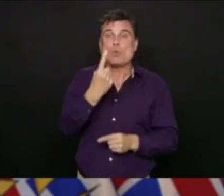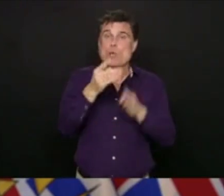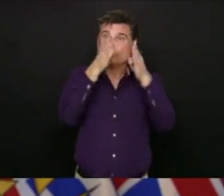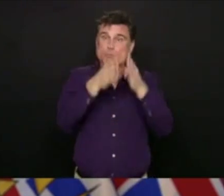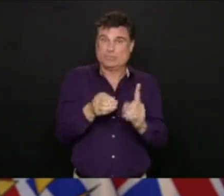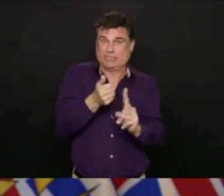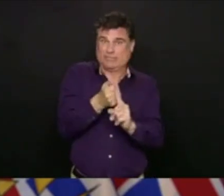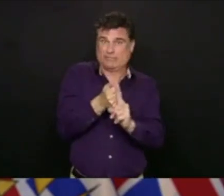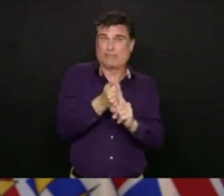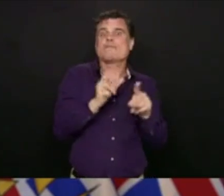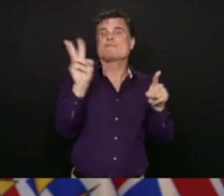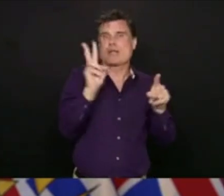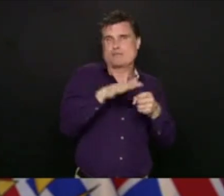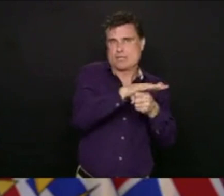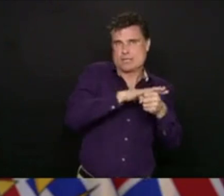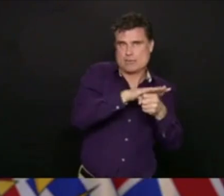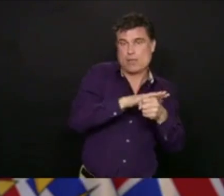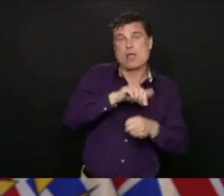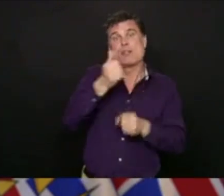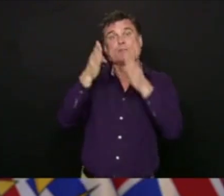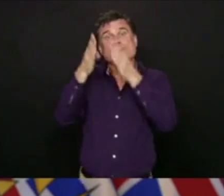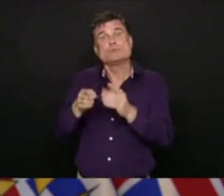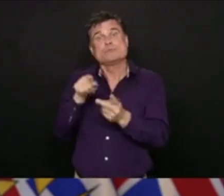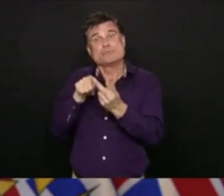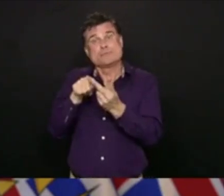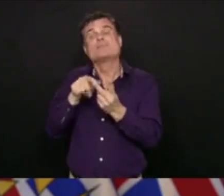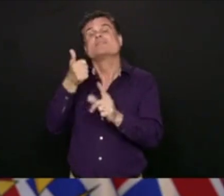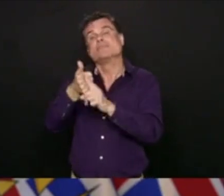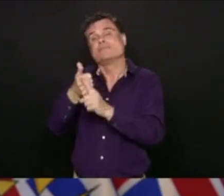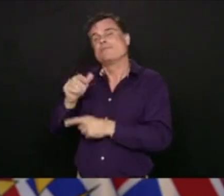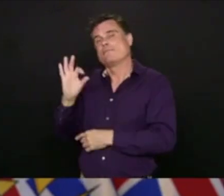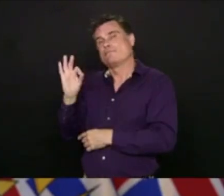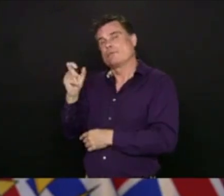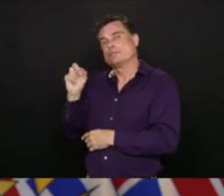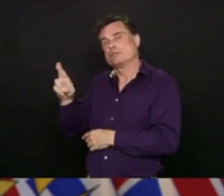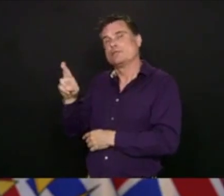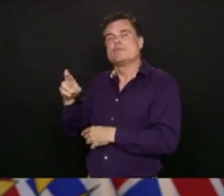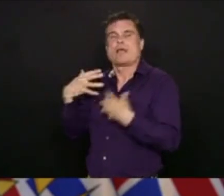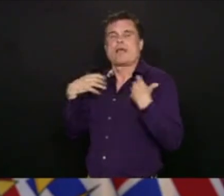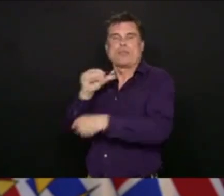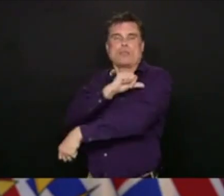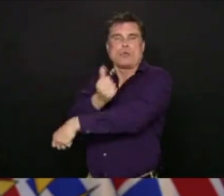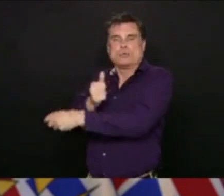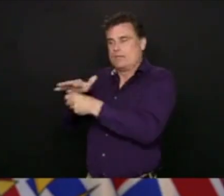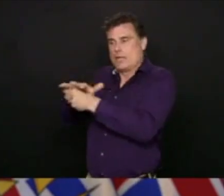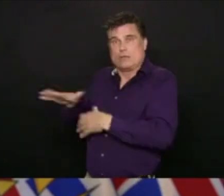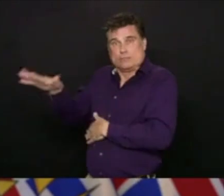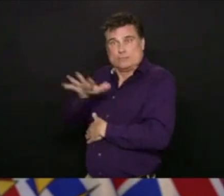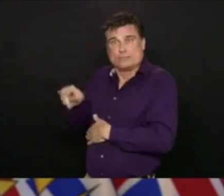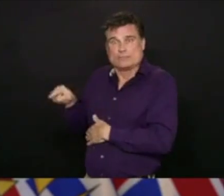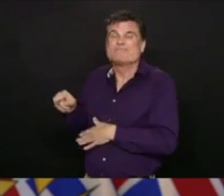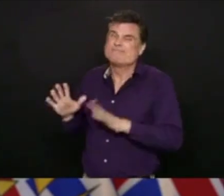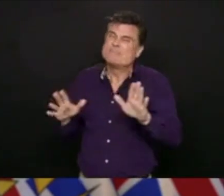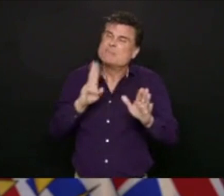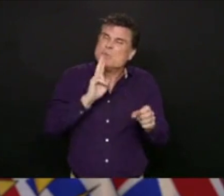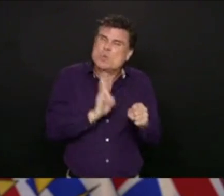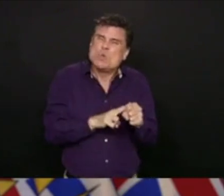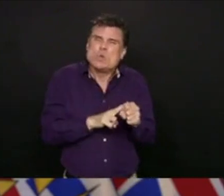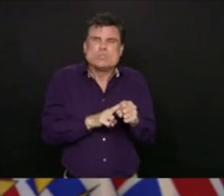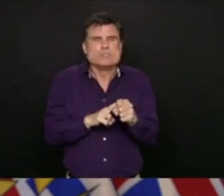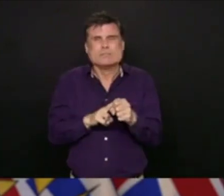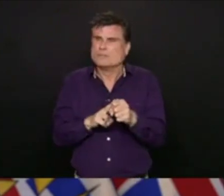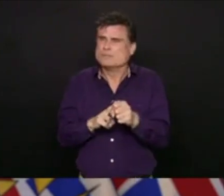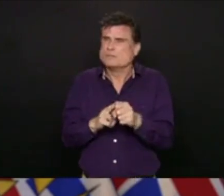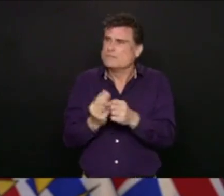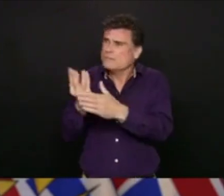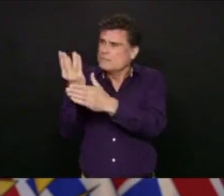hours. And, our thoughts and prayers, of course, go to the families and the loved ones and the care providers for these